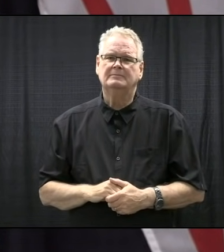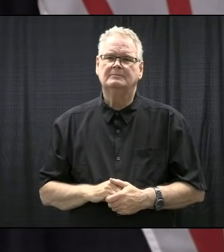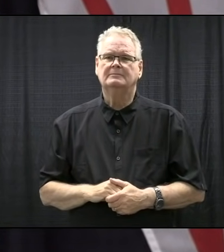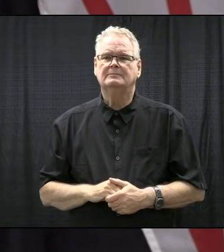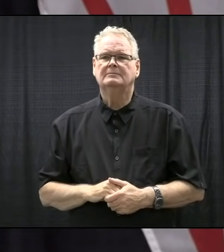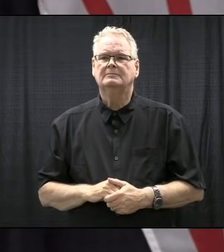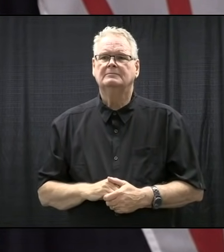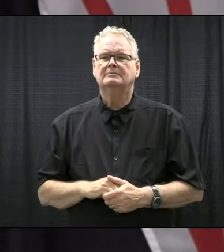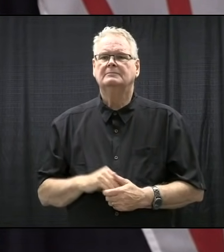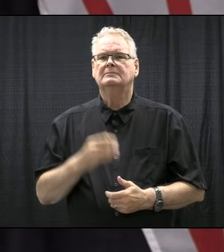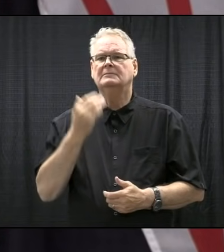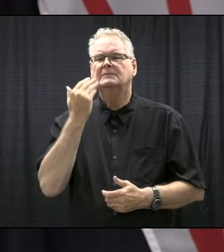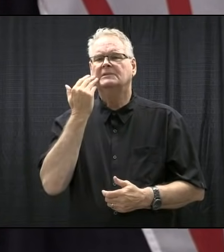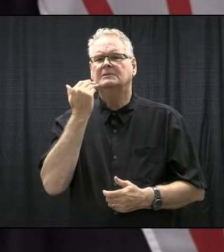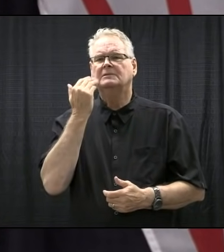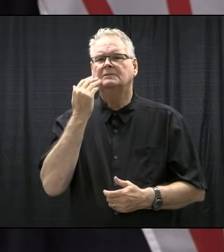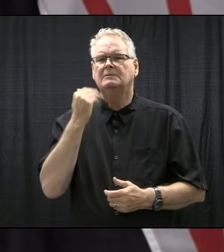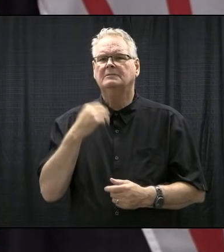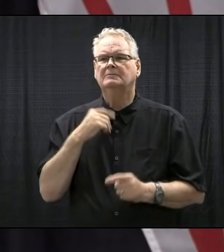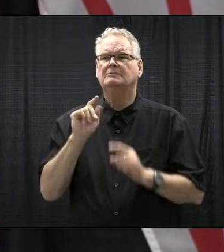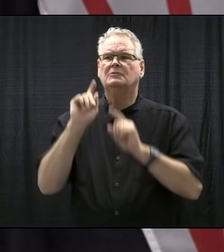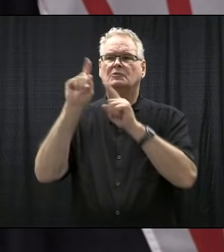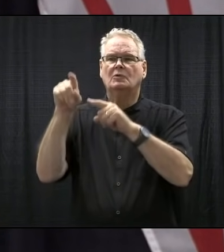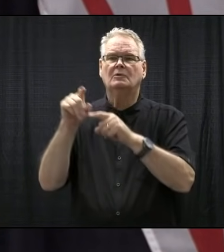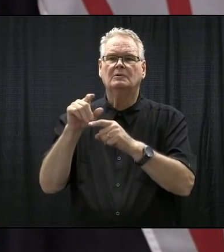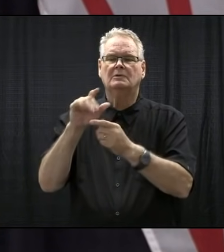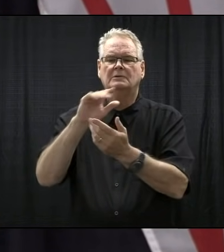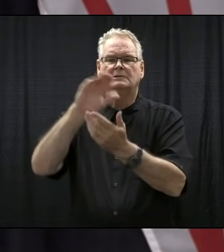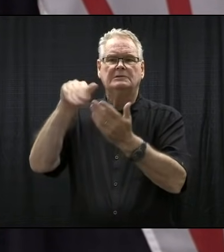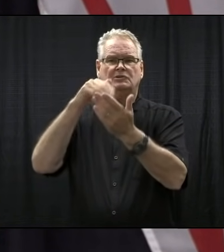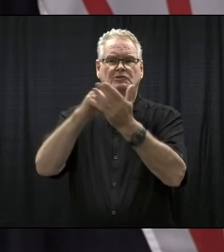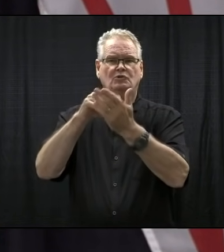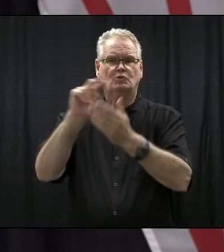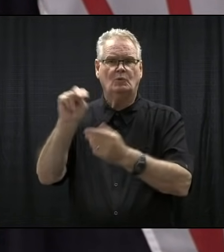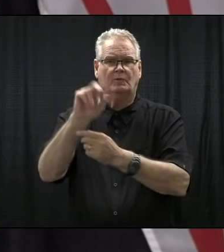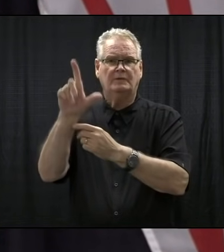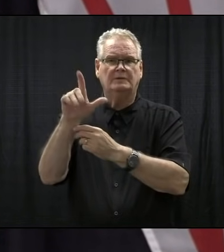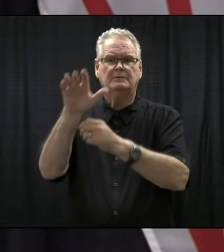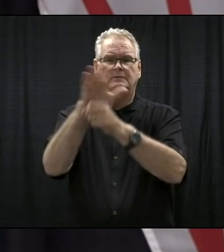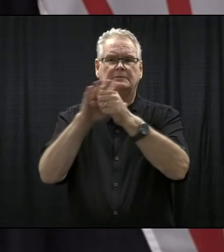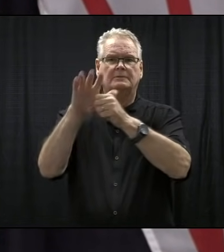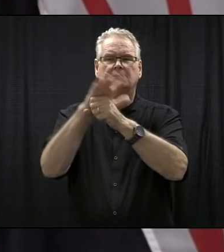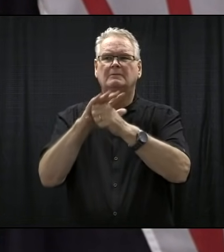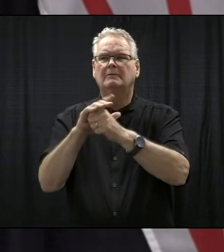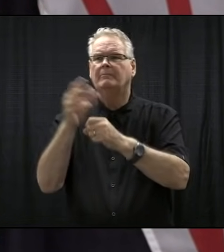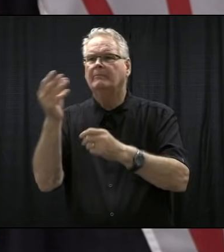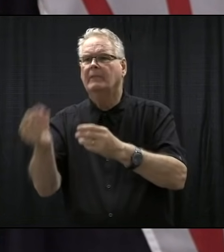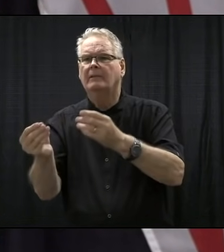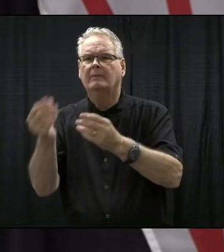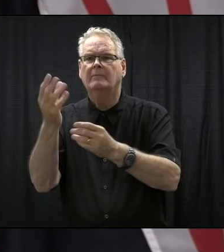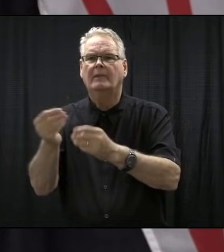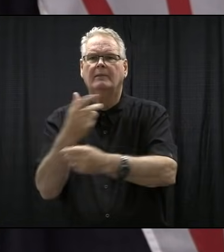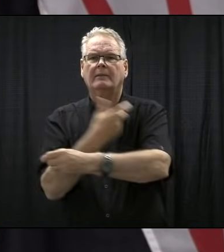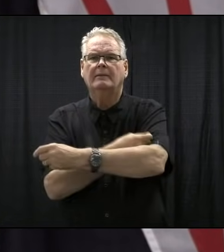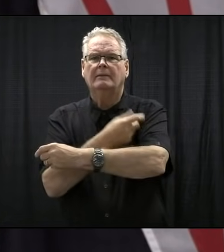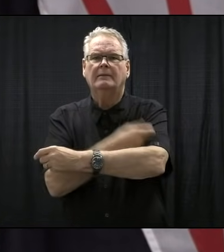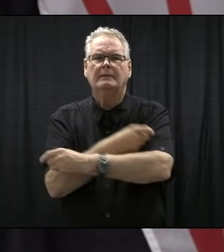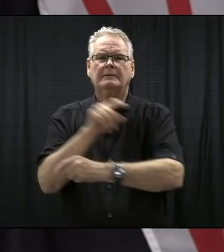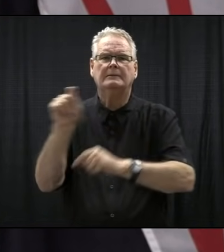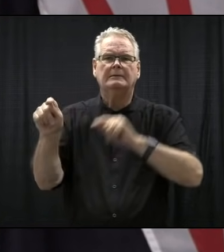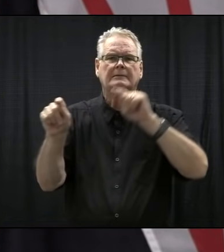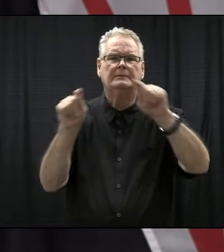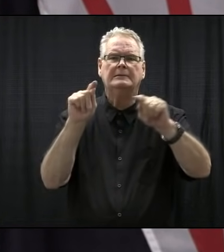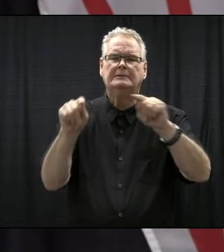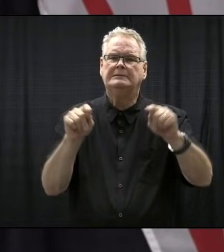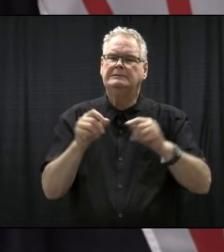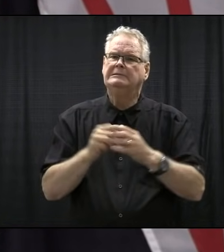behind, particularly in first doses. And I would encourage them to go out and get the shot. There are clinics that are handy and